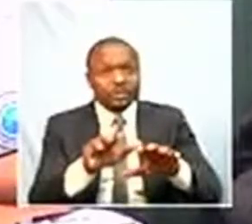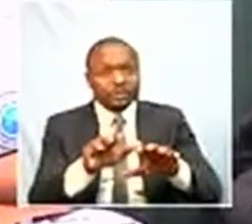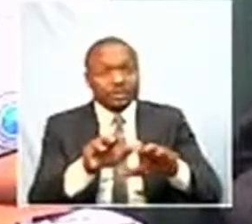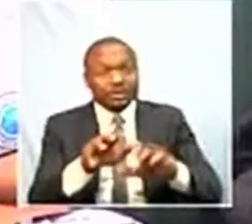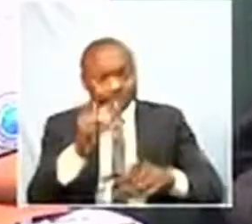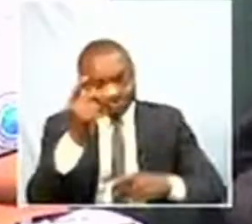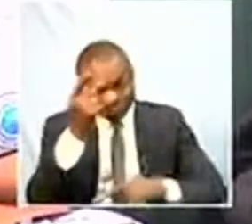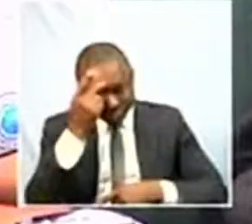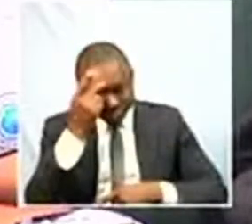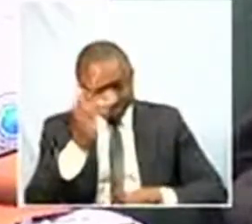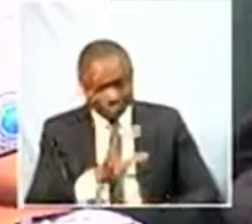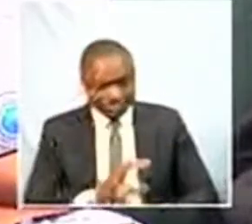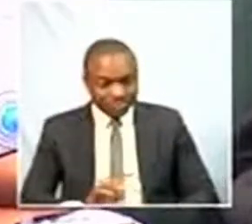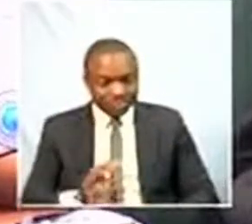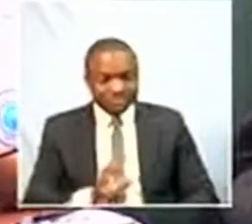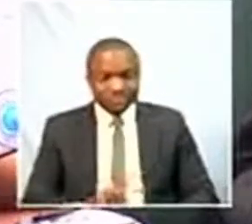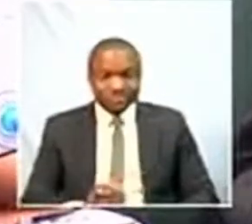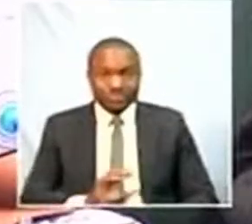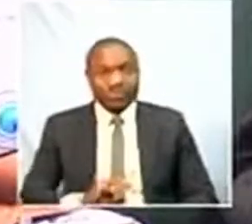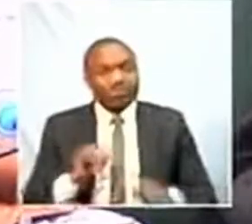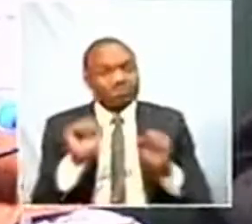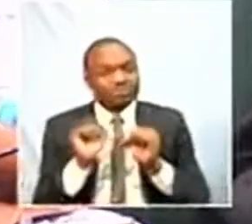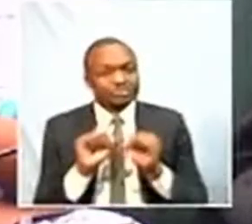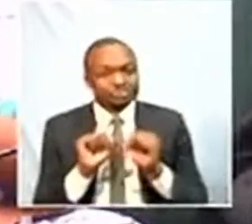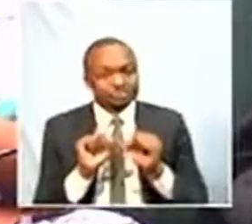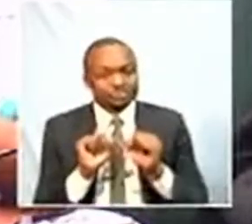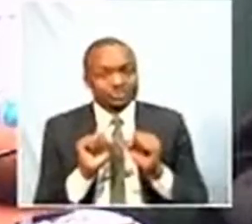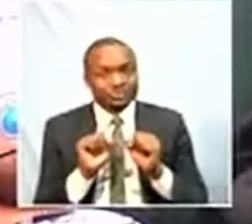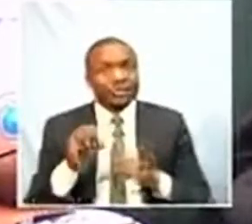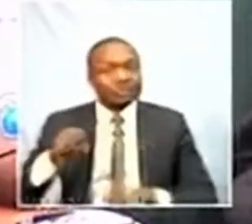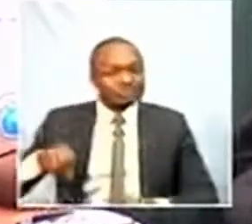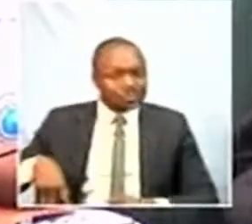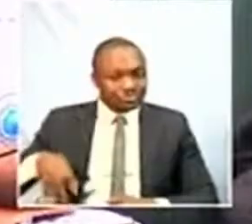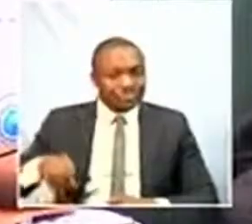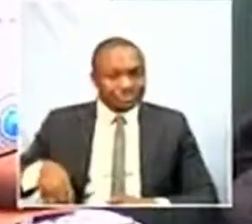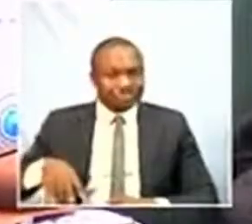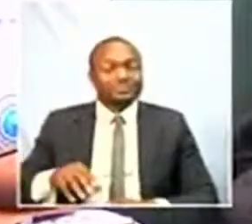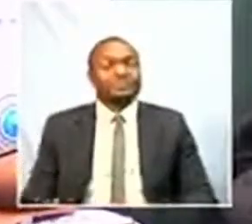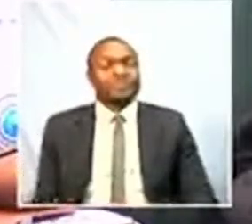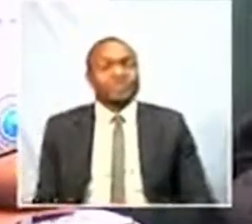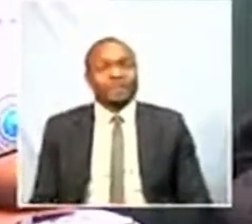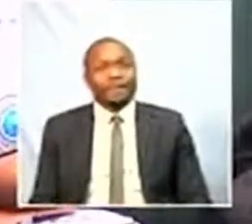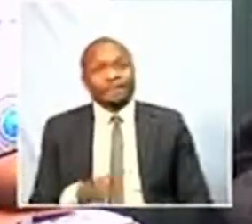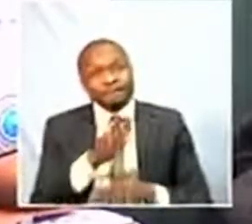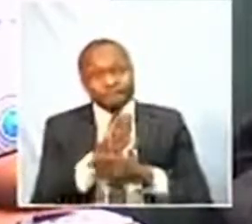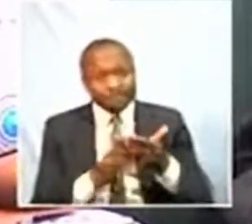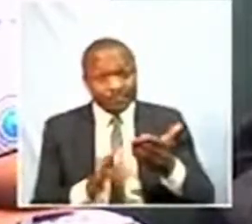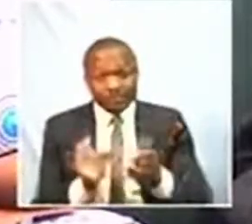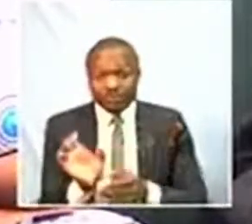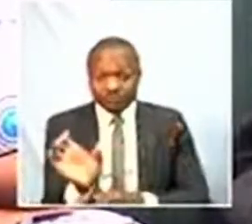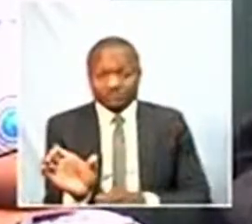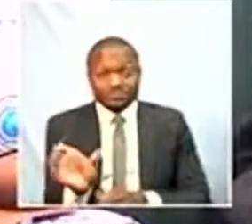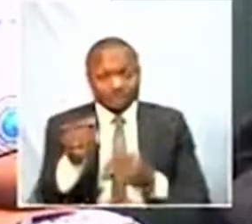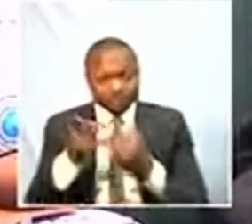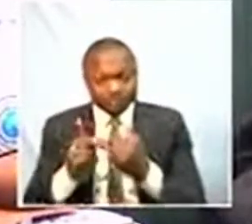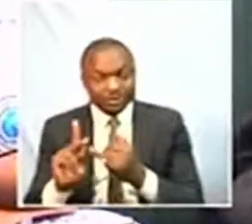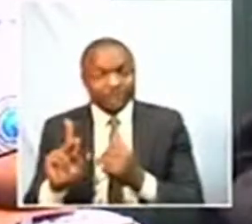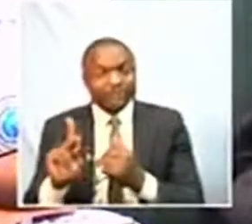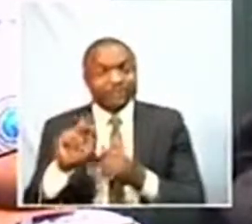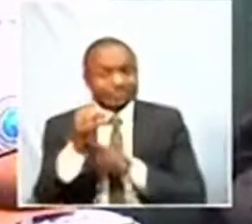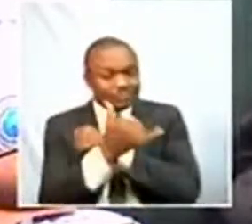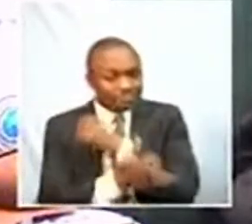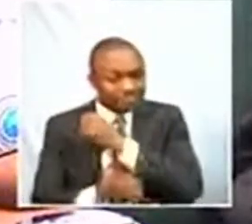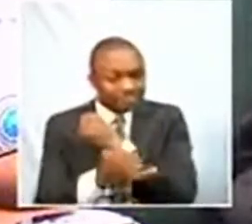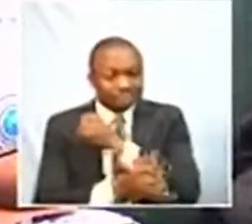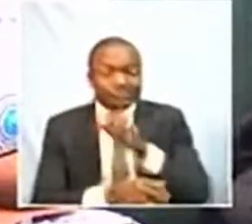as cholera, typhoid, malaria, and dysentery. And some sectors in our parts of the country